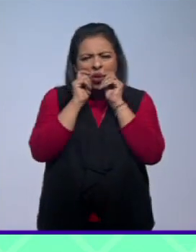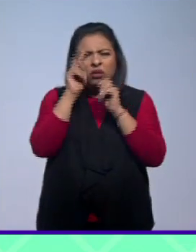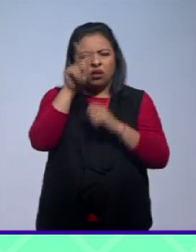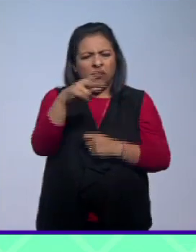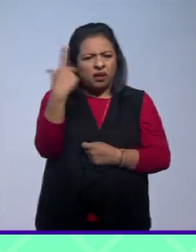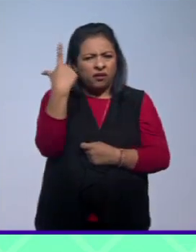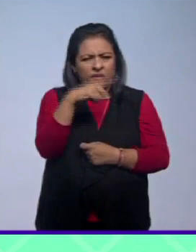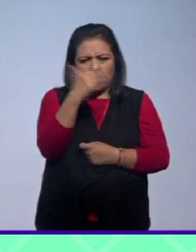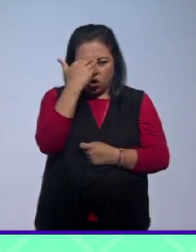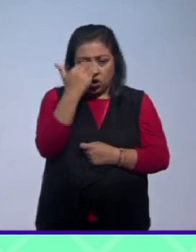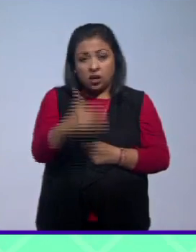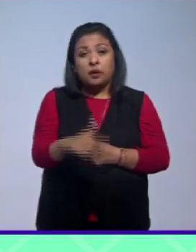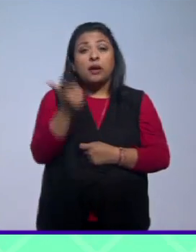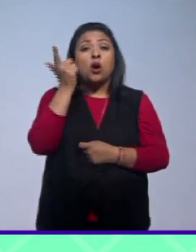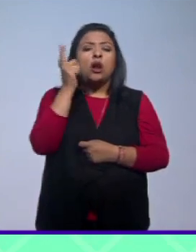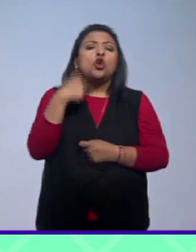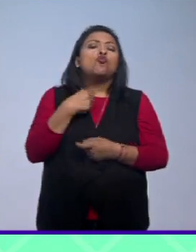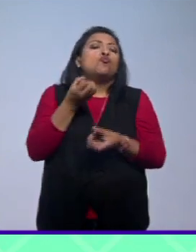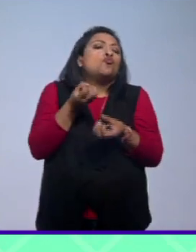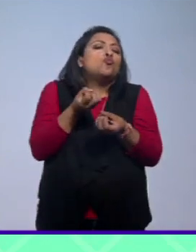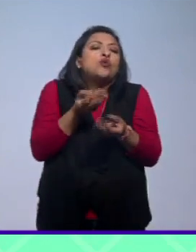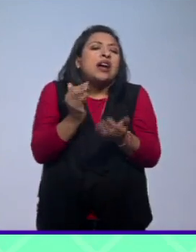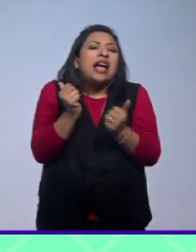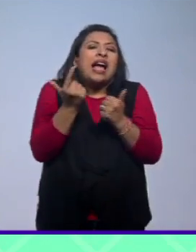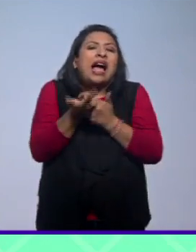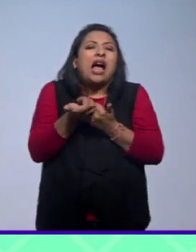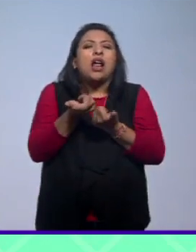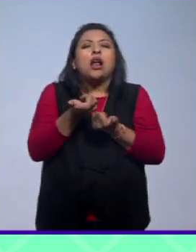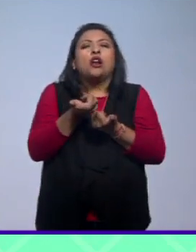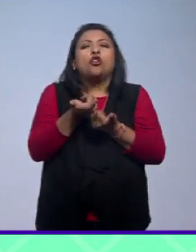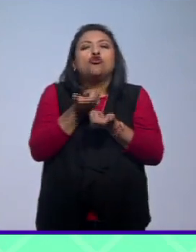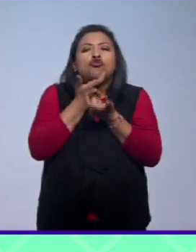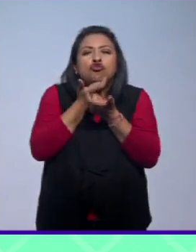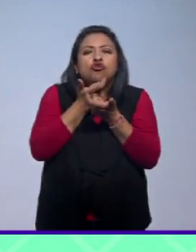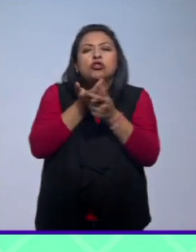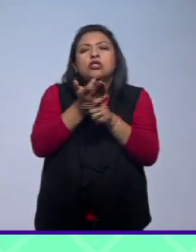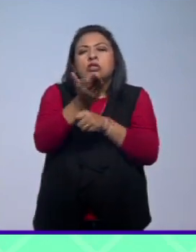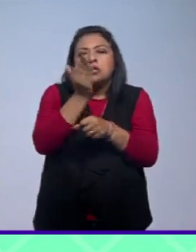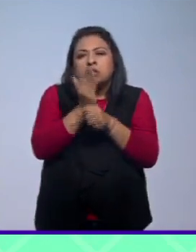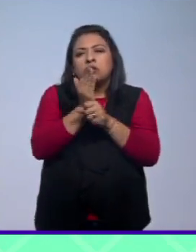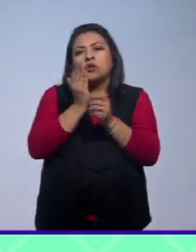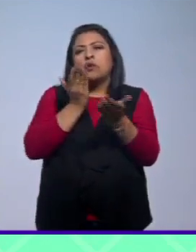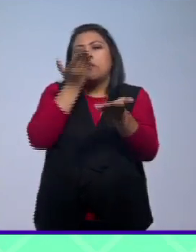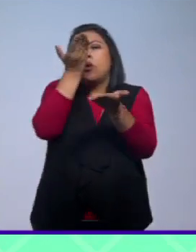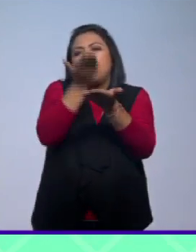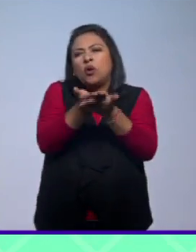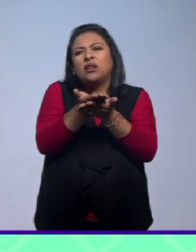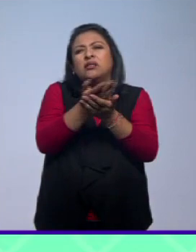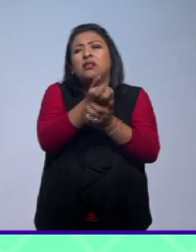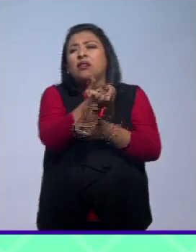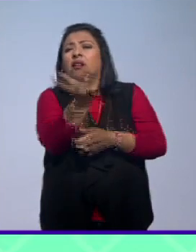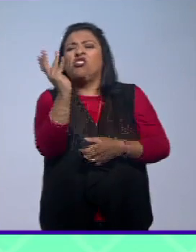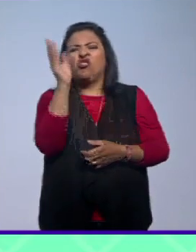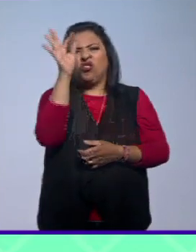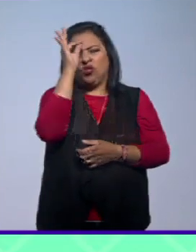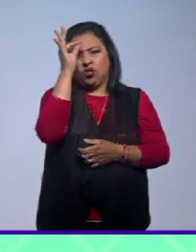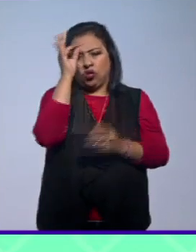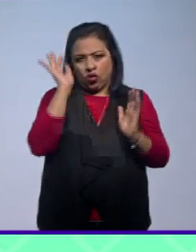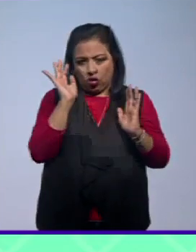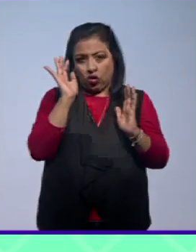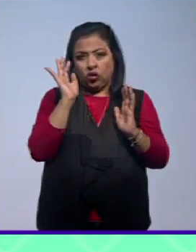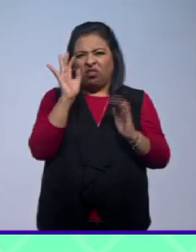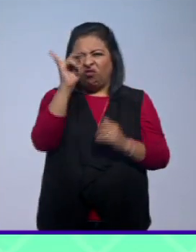hopefully bring some laughs and an alternative perspective alternative to the morons and the idiots